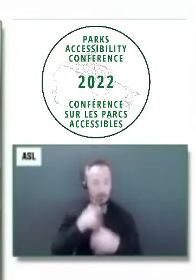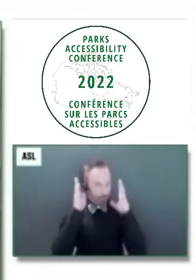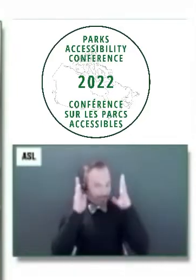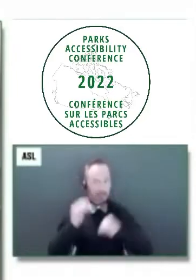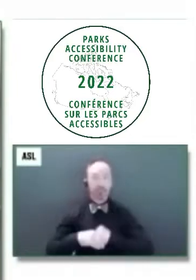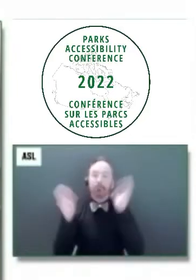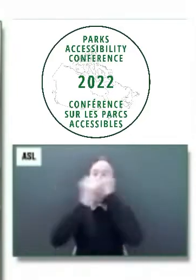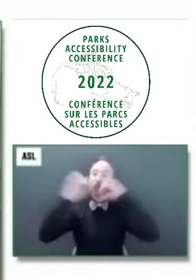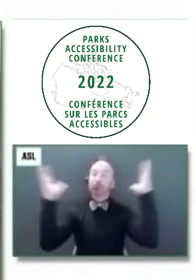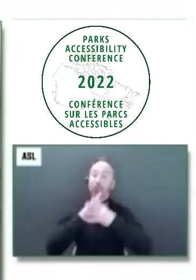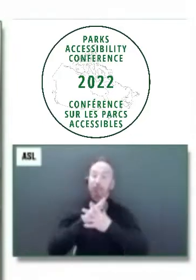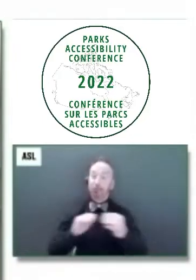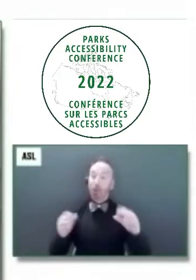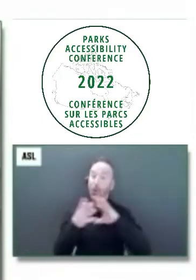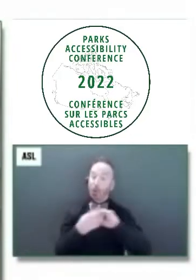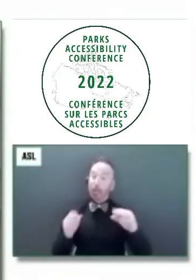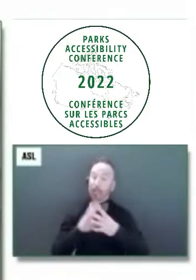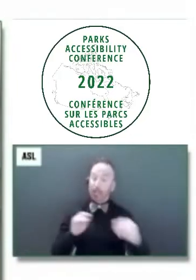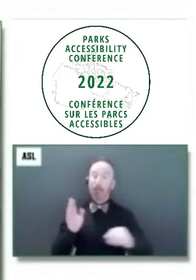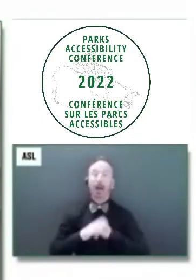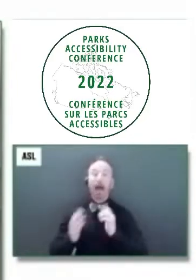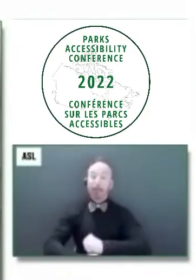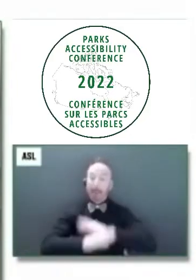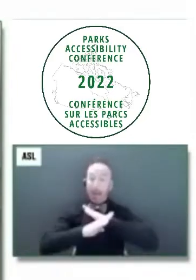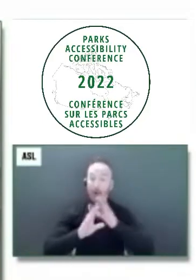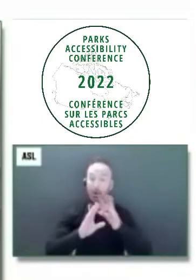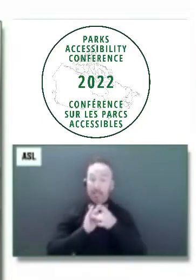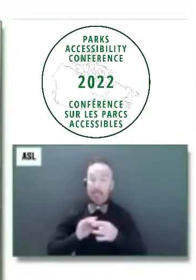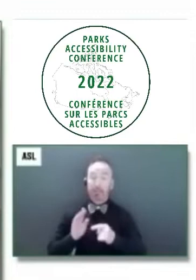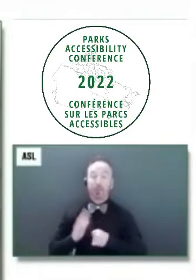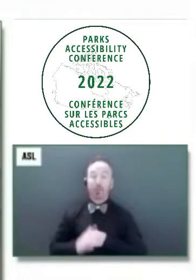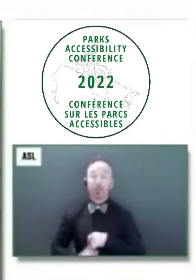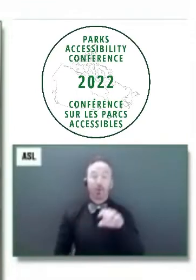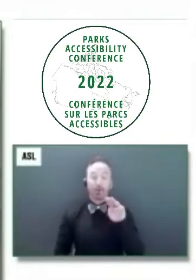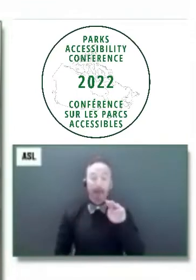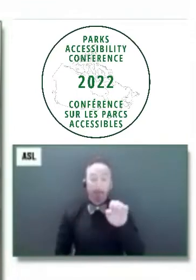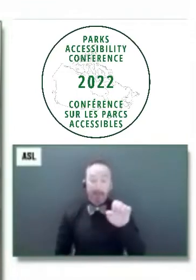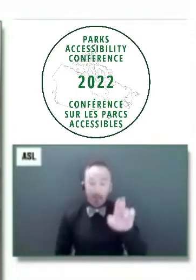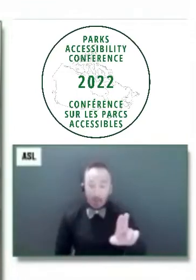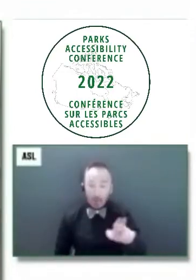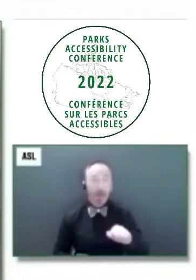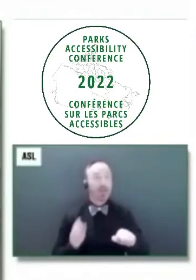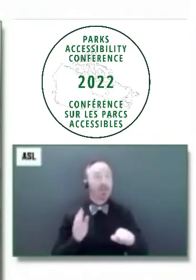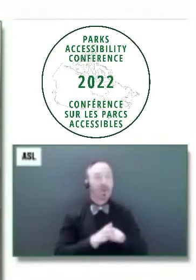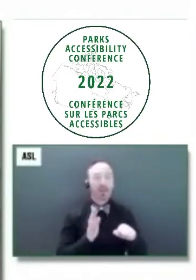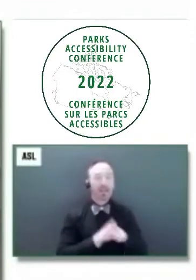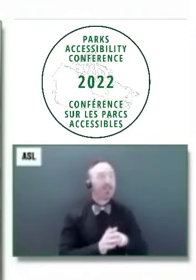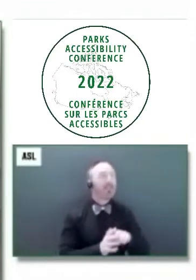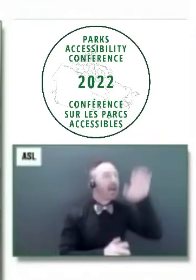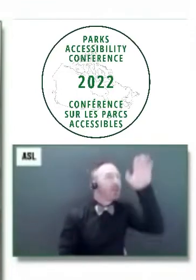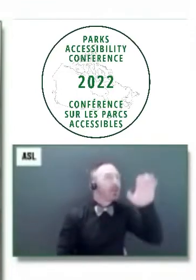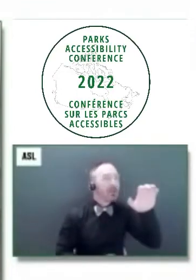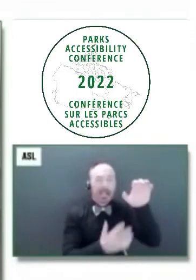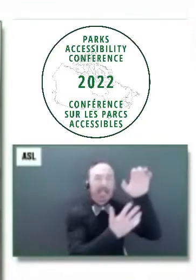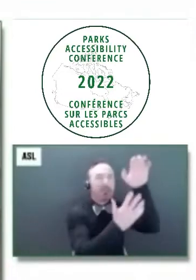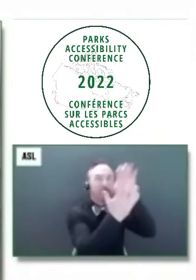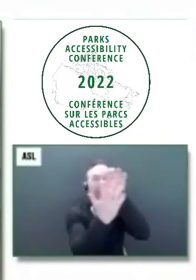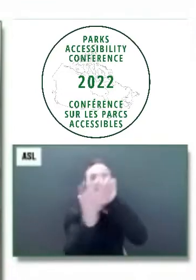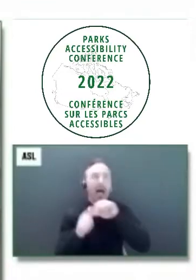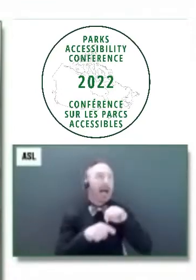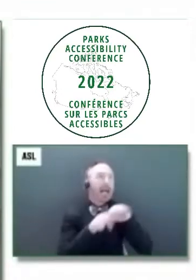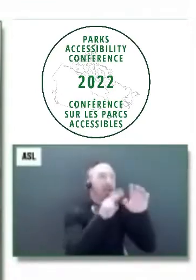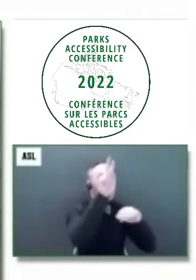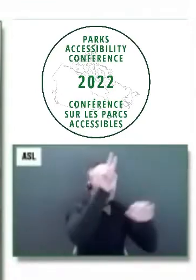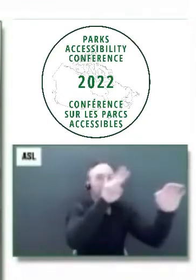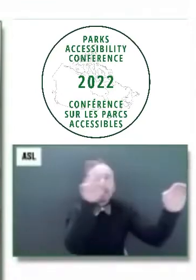barriers that I encounter in reading menu boards and have tried to do so in descriptive ways that get at the functional issues those barriers represent,